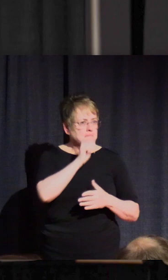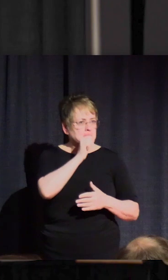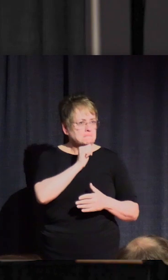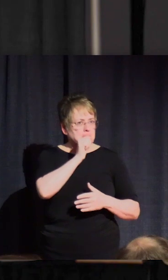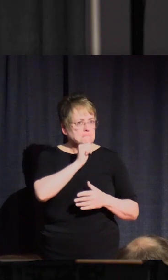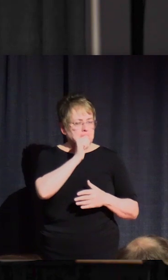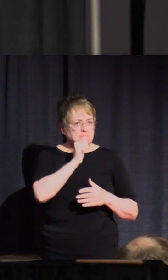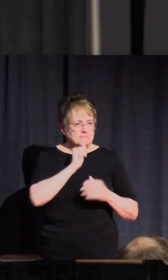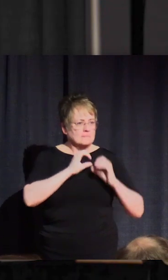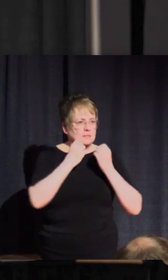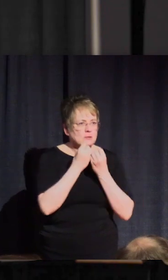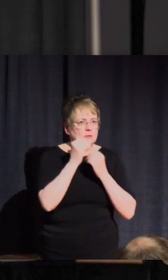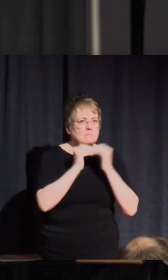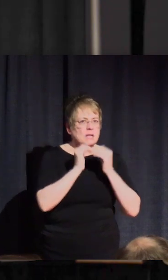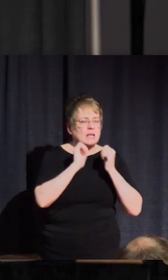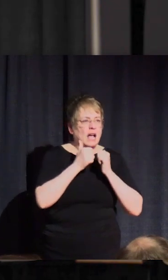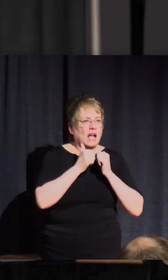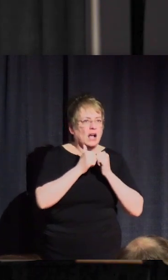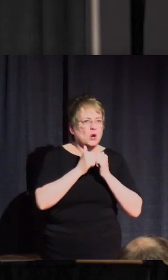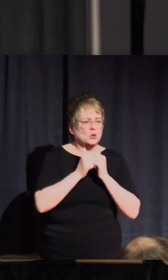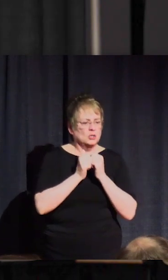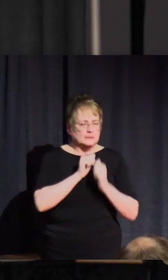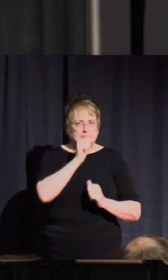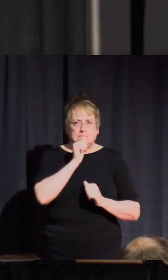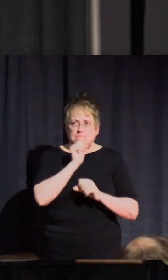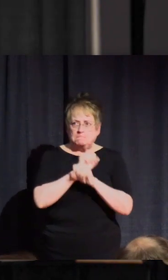are built through resilient individuals.